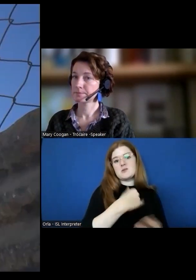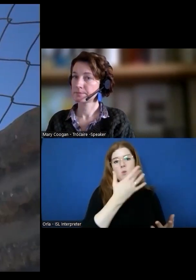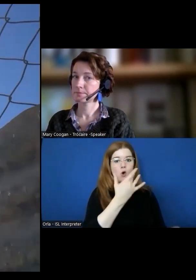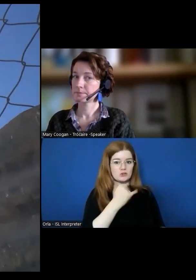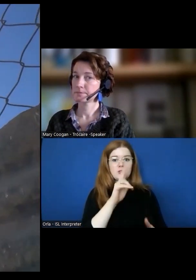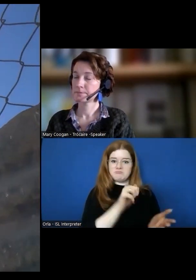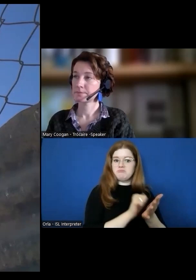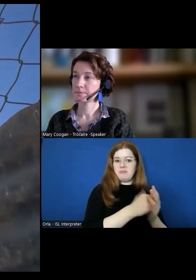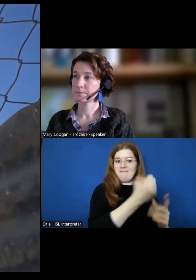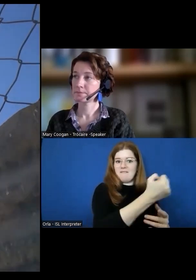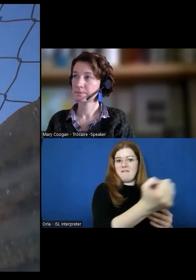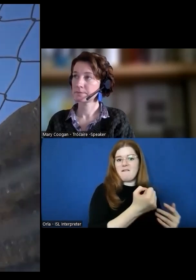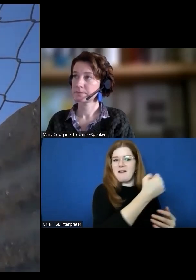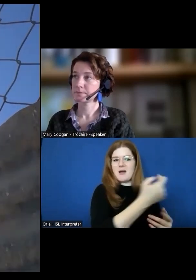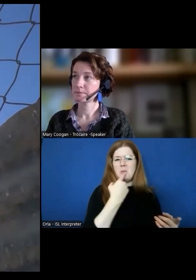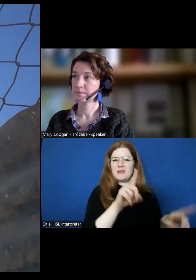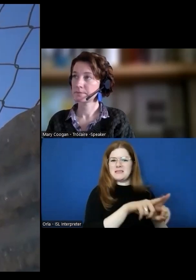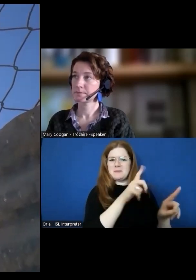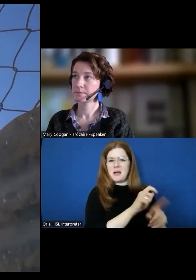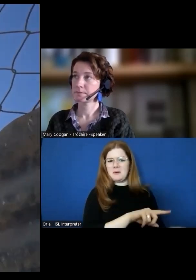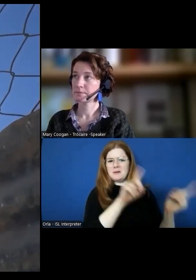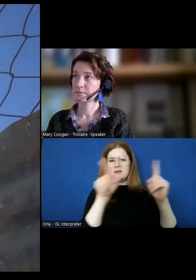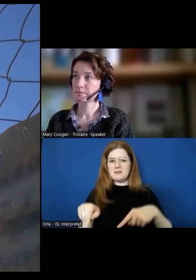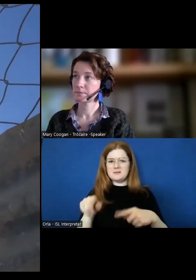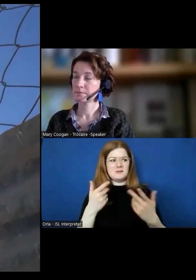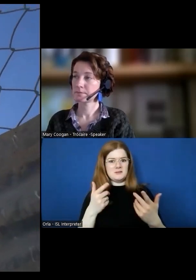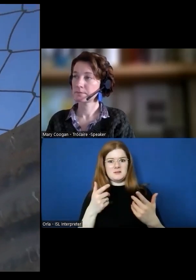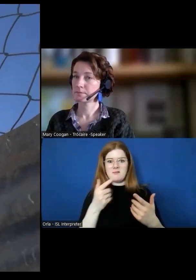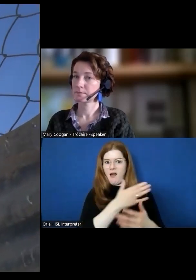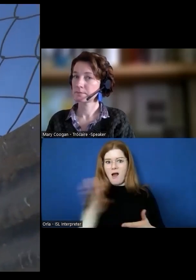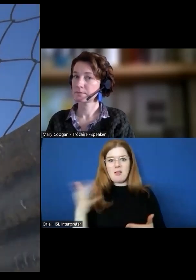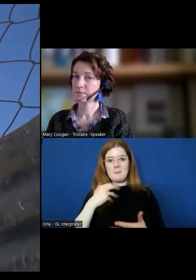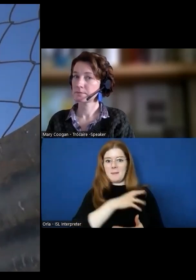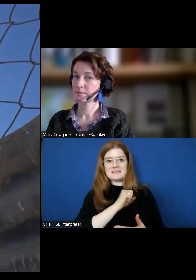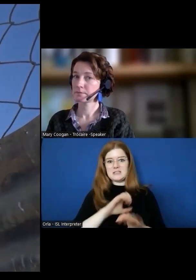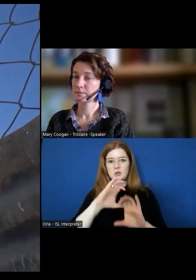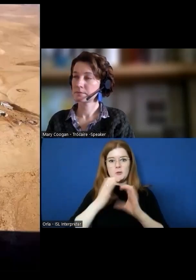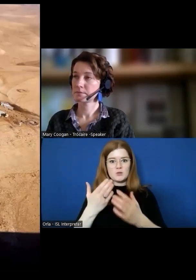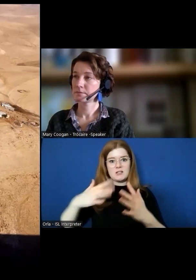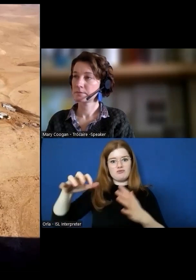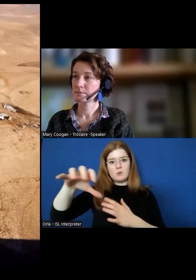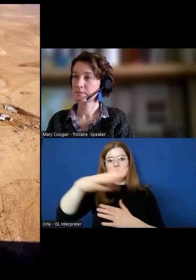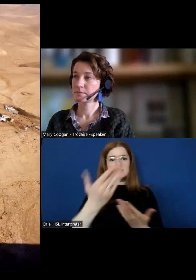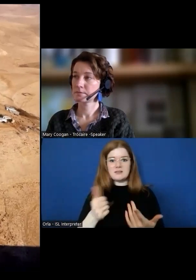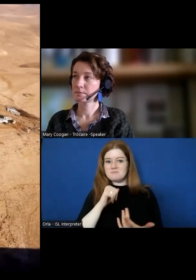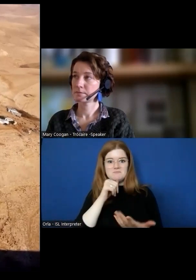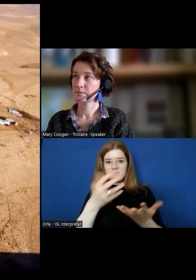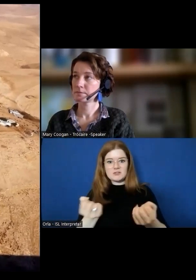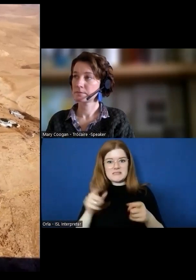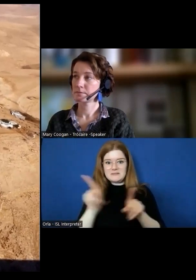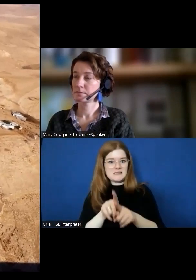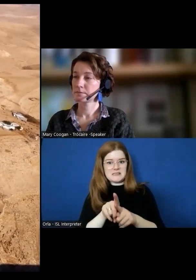water, and while at the same time virtually all of the Palestinian communities around here do not receive the